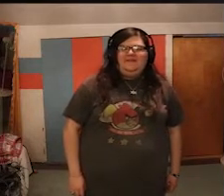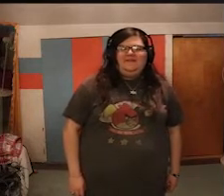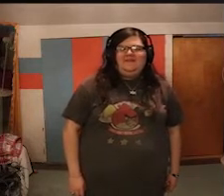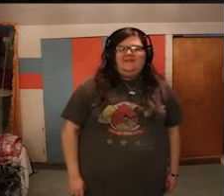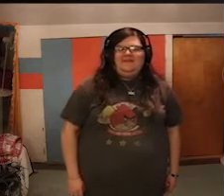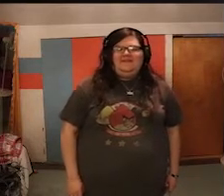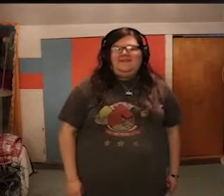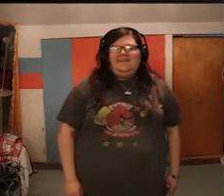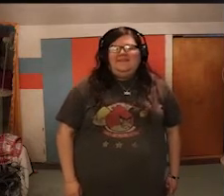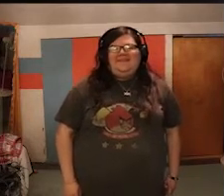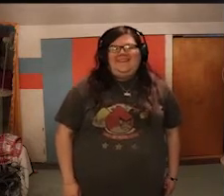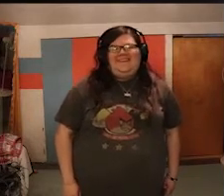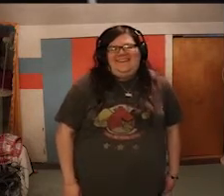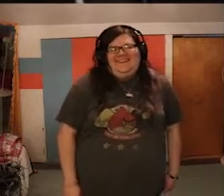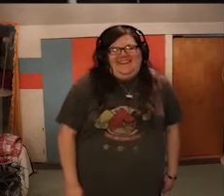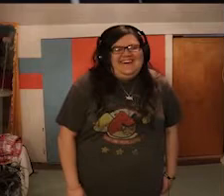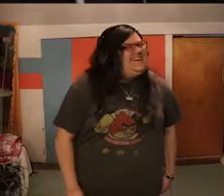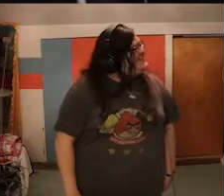be dead in the morning.